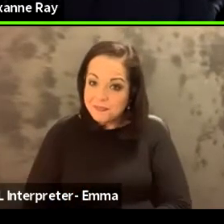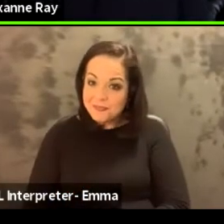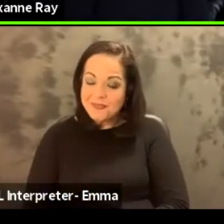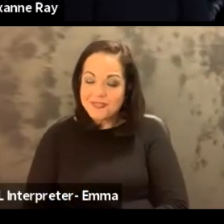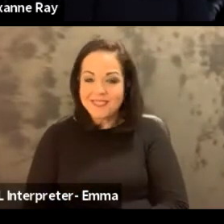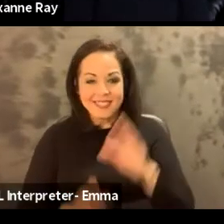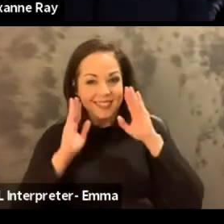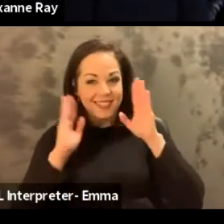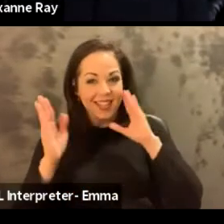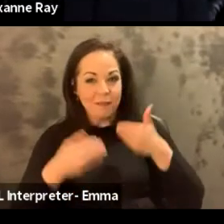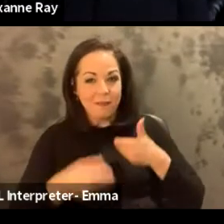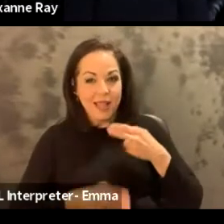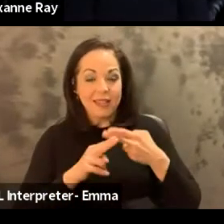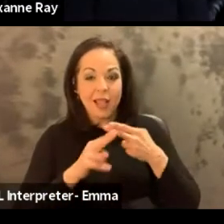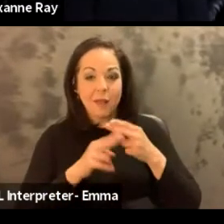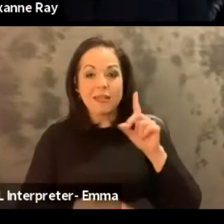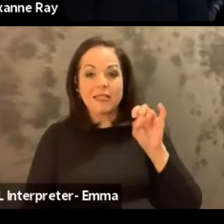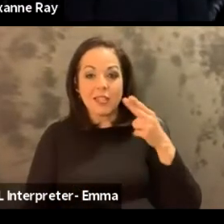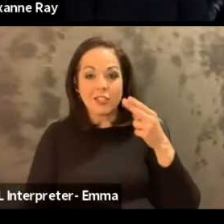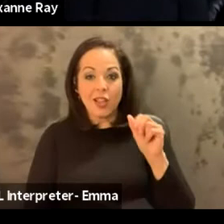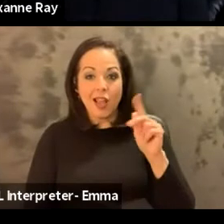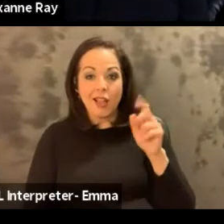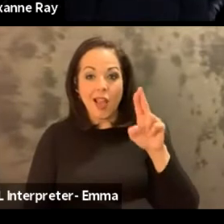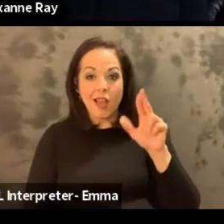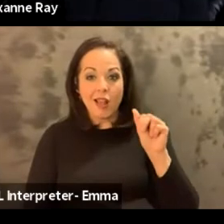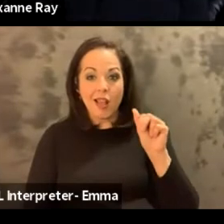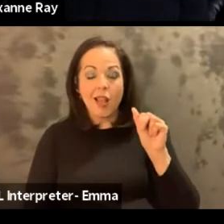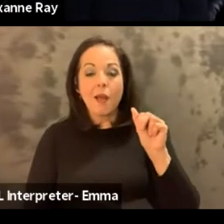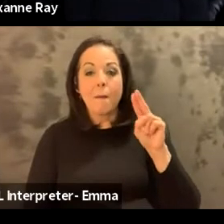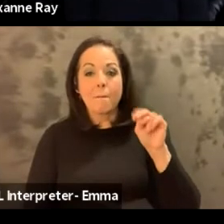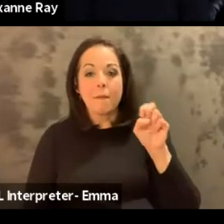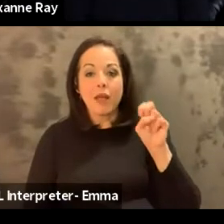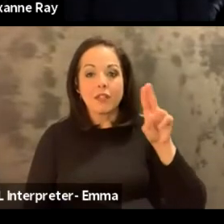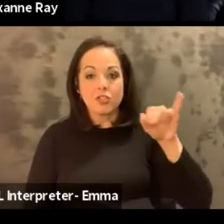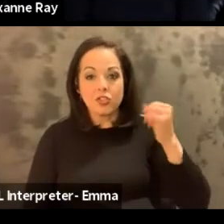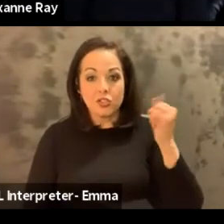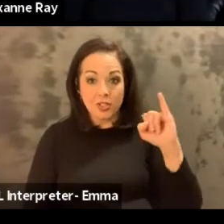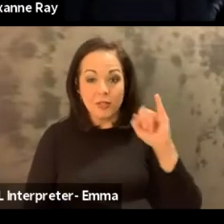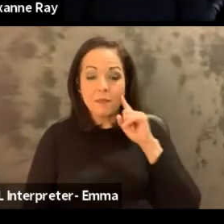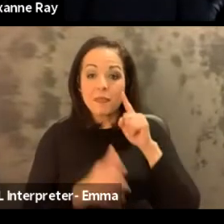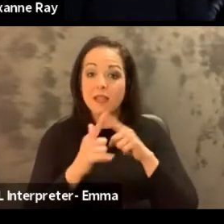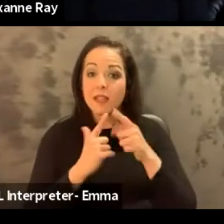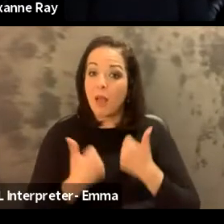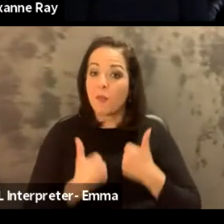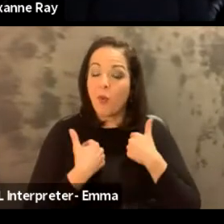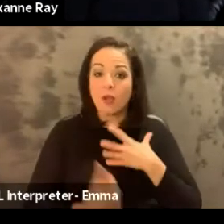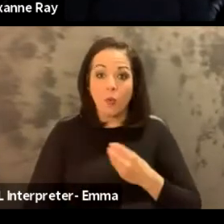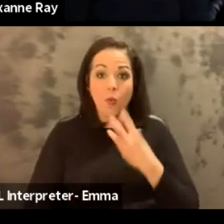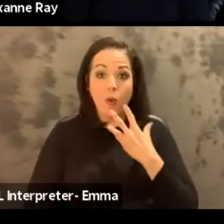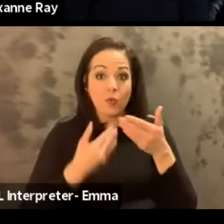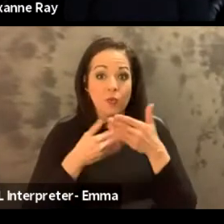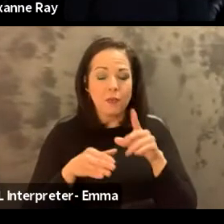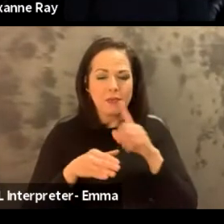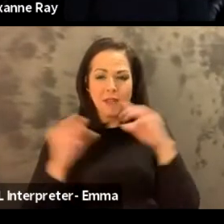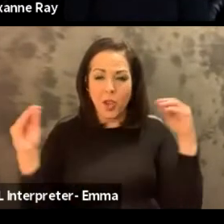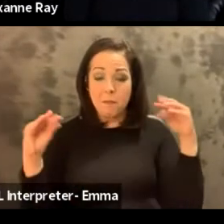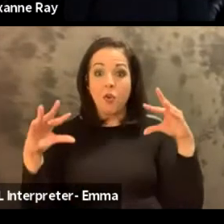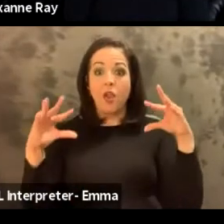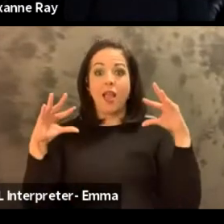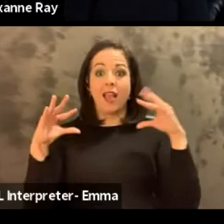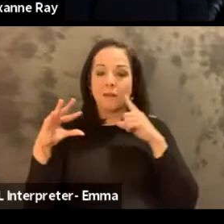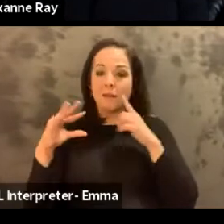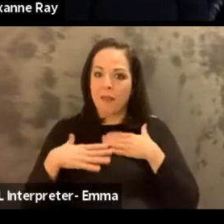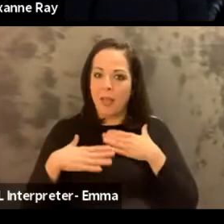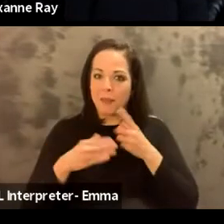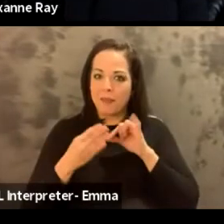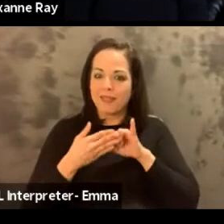Hi, my name is Disha Kadamunchi. She, her pronouns. I am currently in a white room. It's very bright, but I'm glad about that.